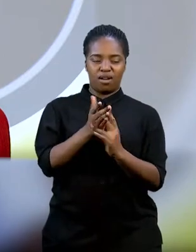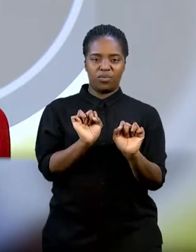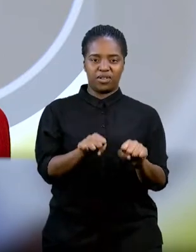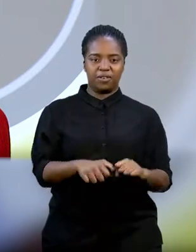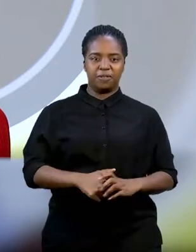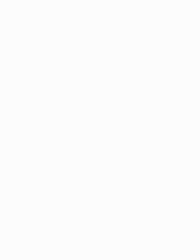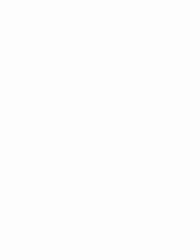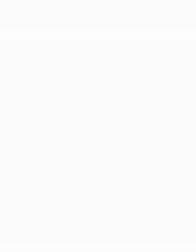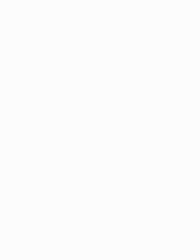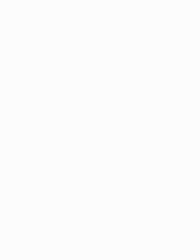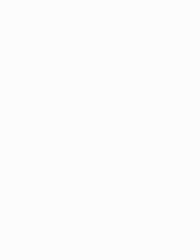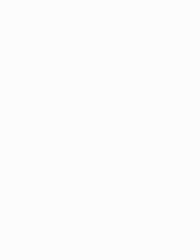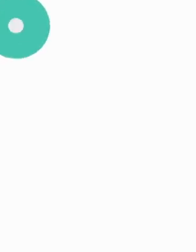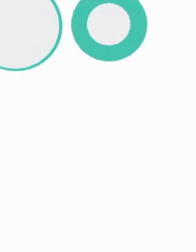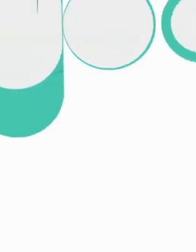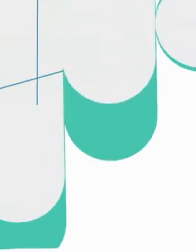polelo tsa ho bopa.